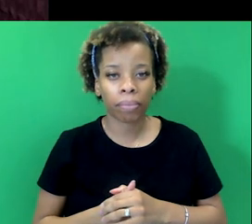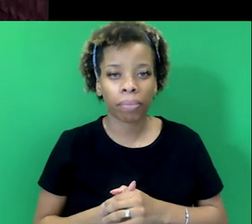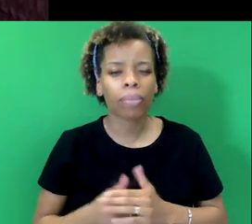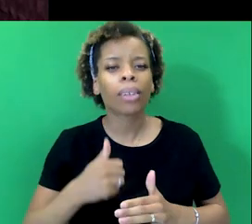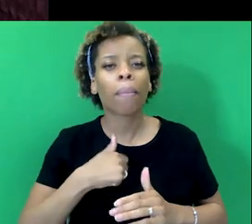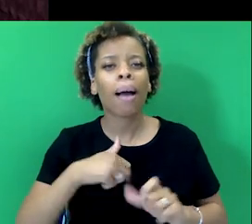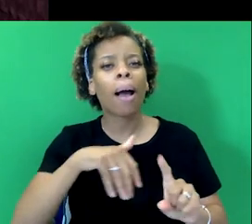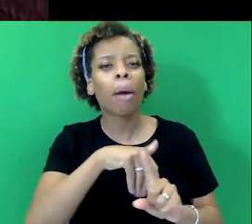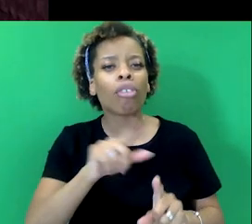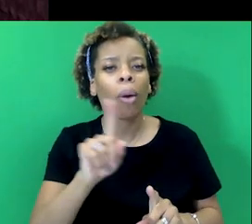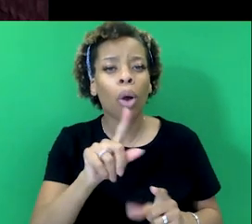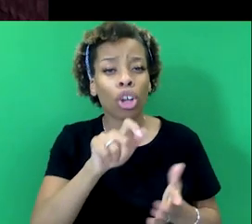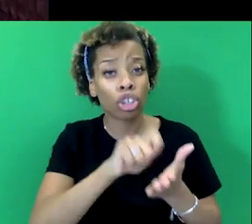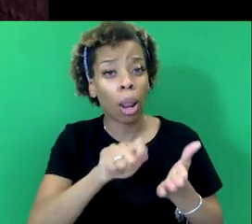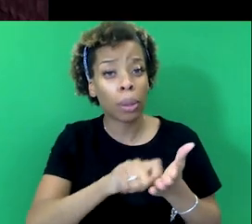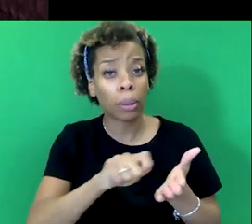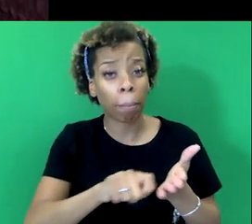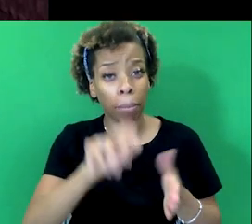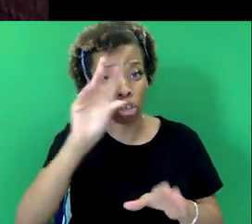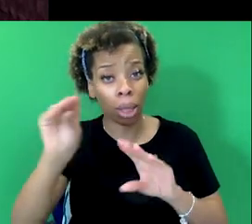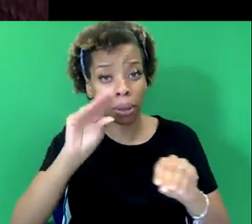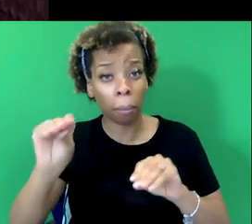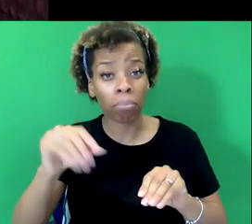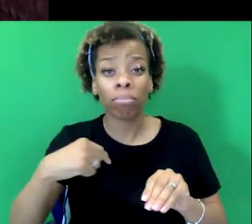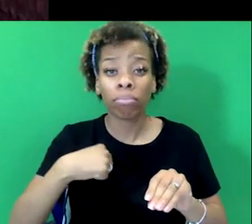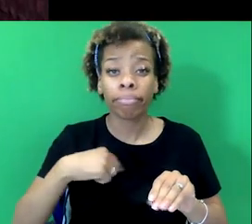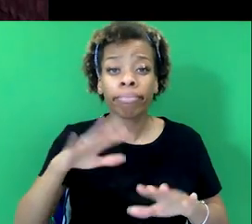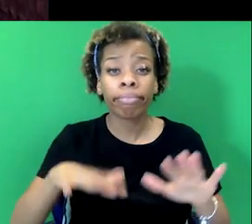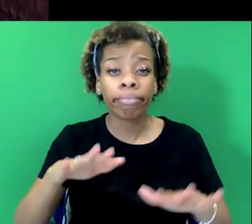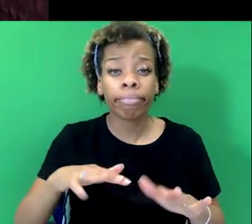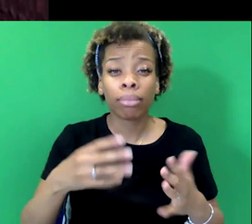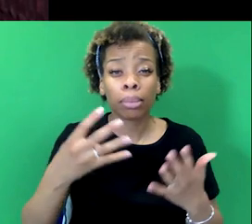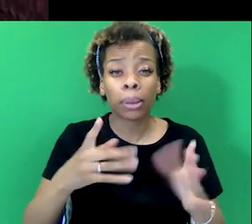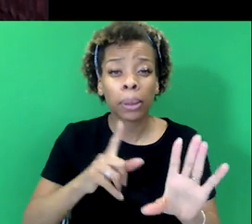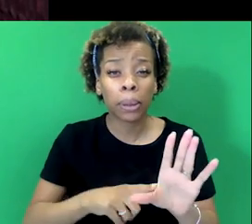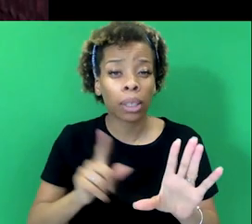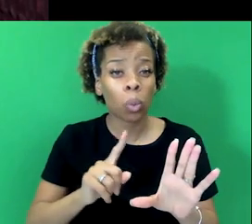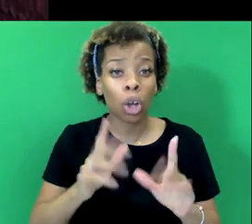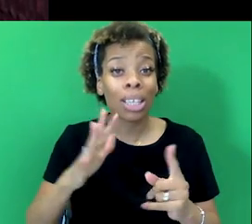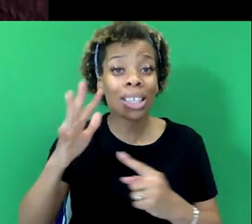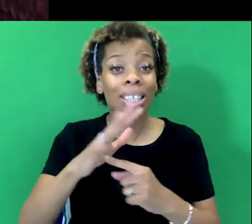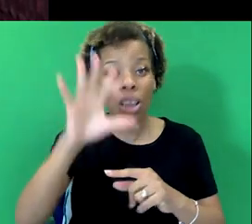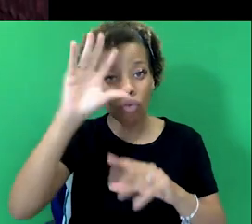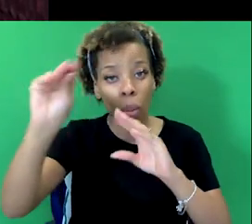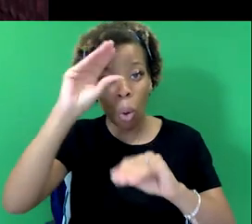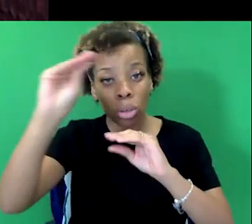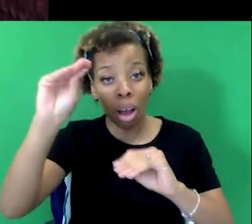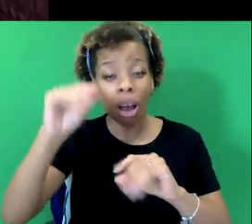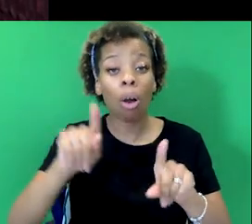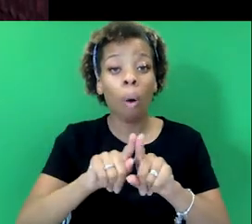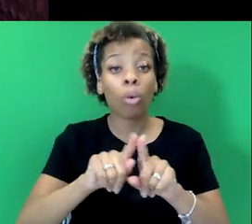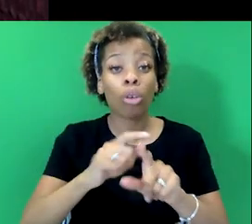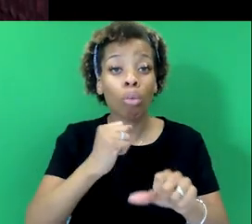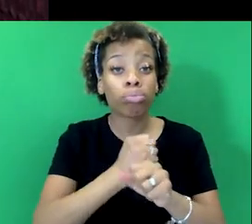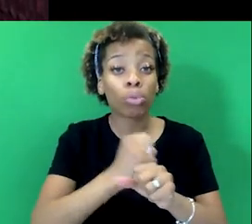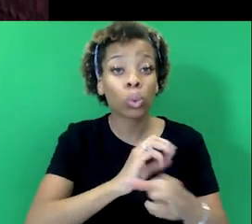spent close to 19 years as a senior reporter and producer. So I'm all